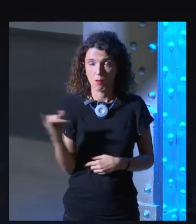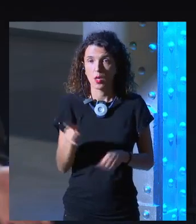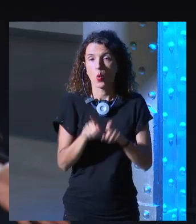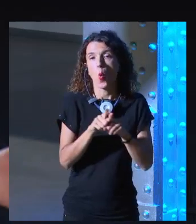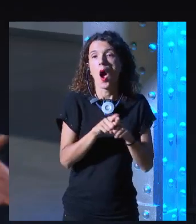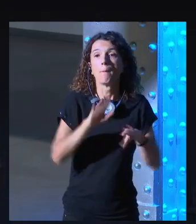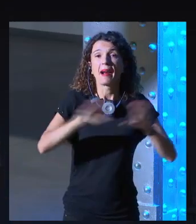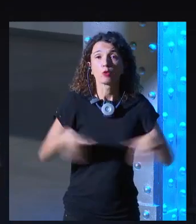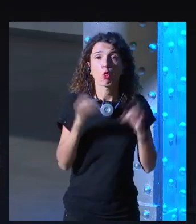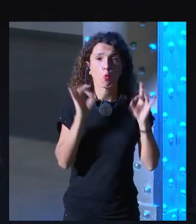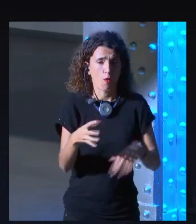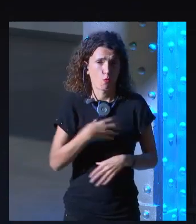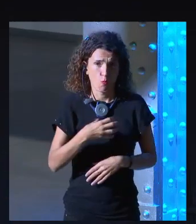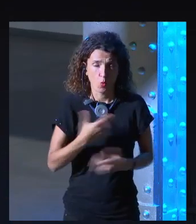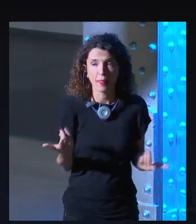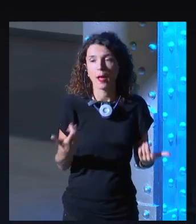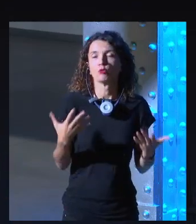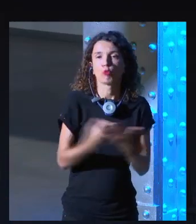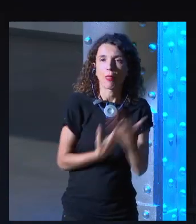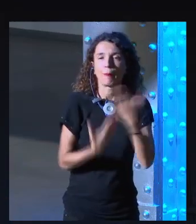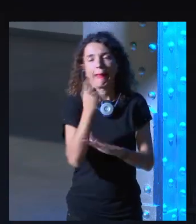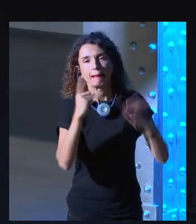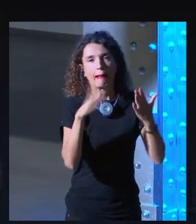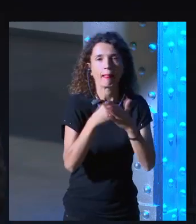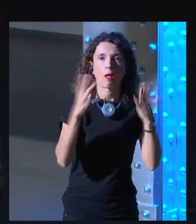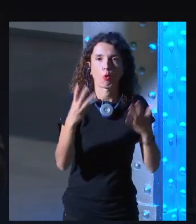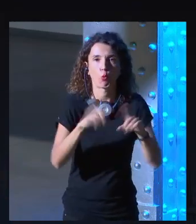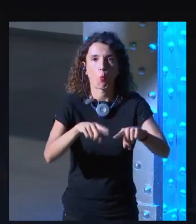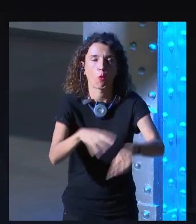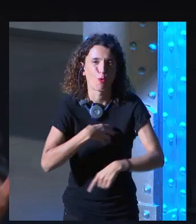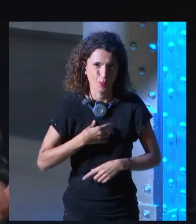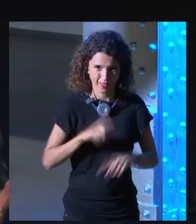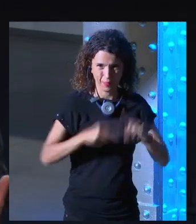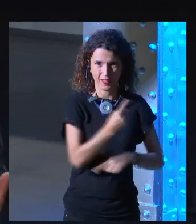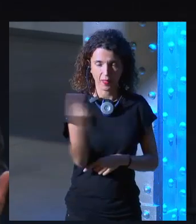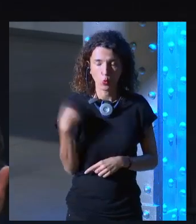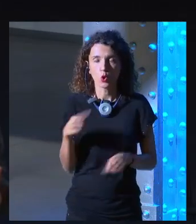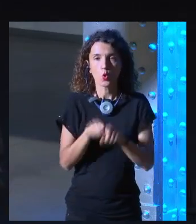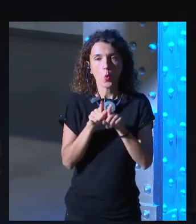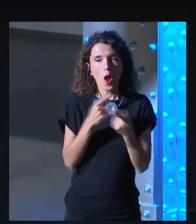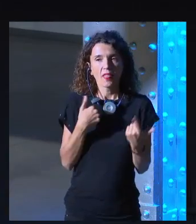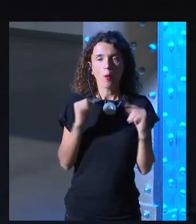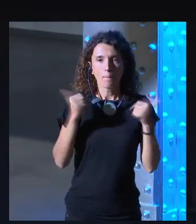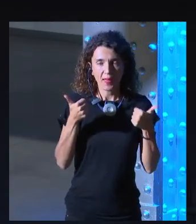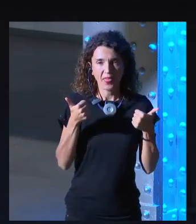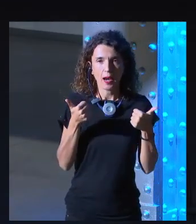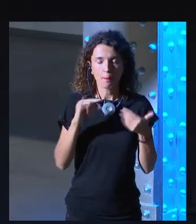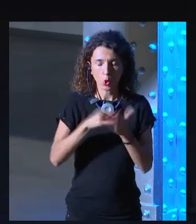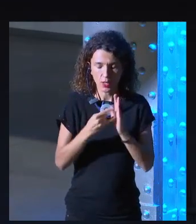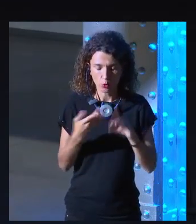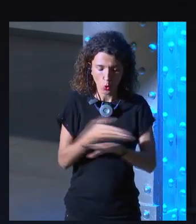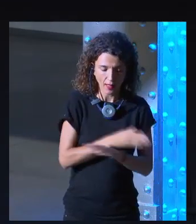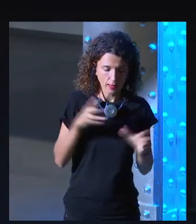from 6 till 8. But I think you have to make a deal with yourself at the beginning of any project and say, okay, what time can